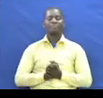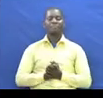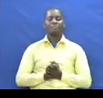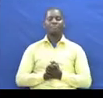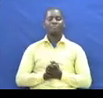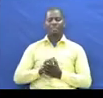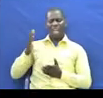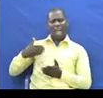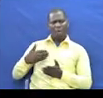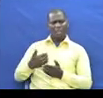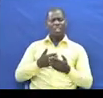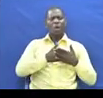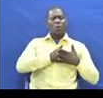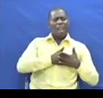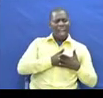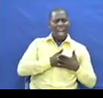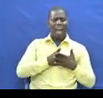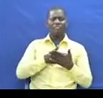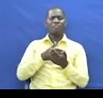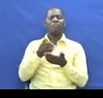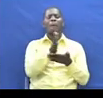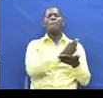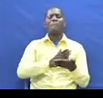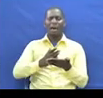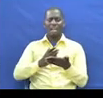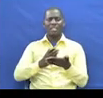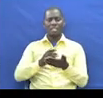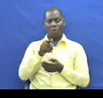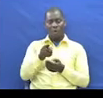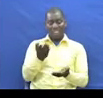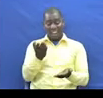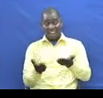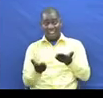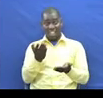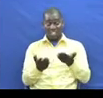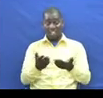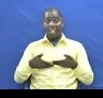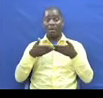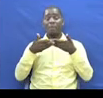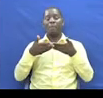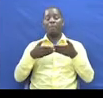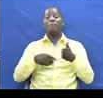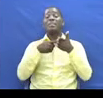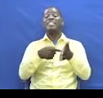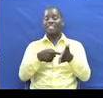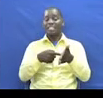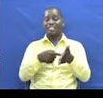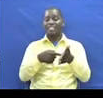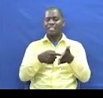I would like to lab part of that one so that we can see when a function is represented differently. How can